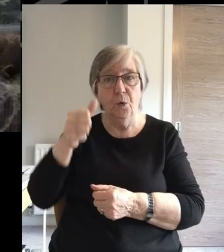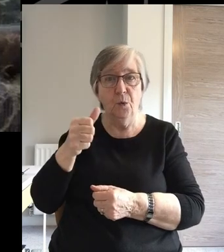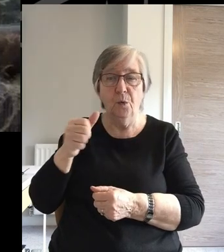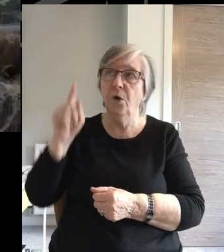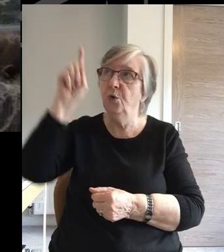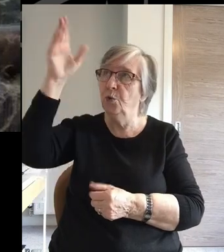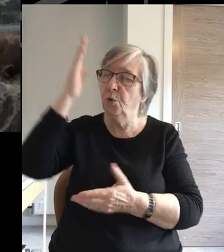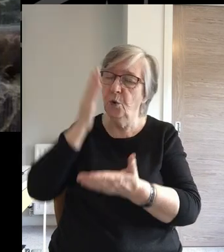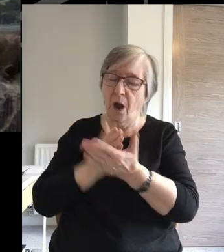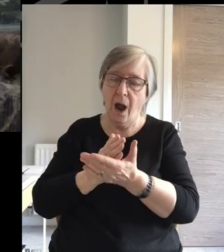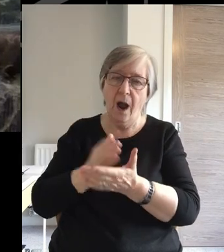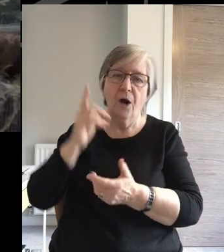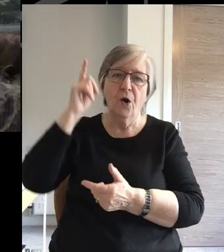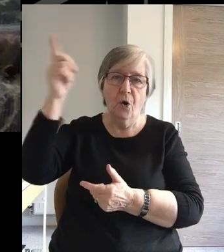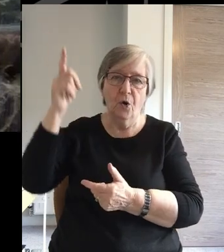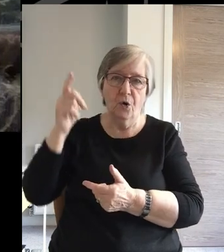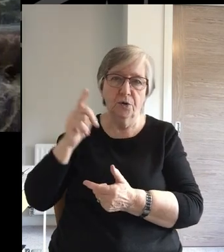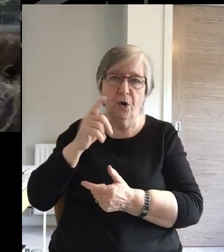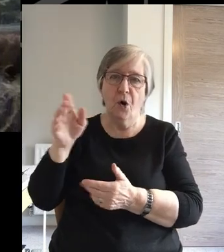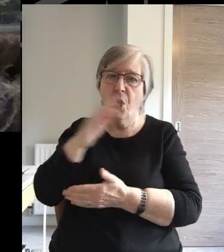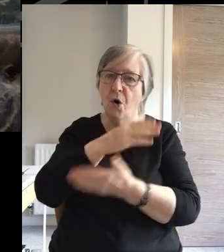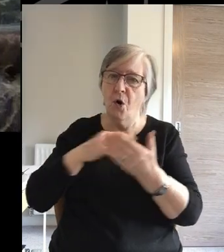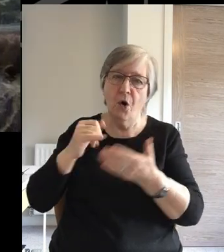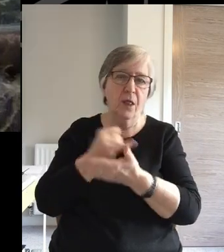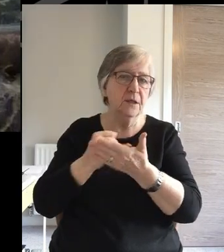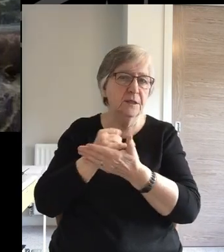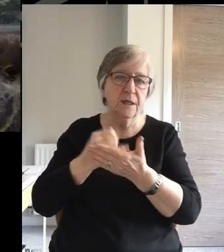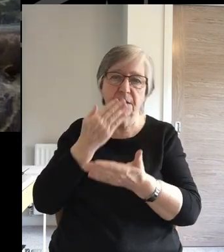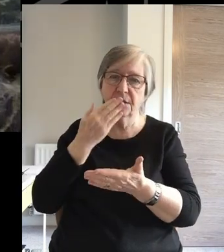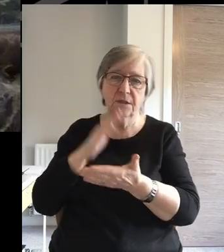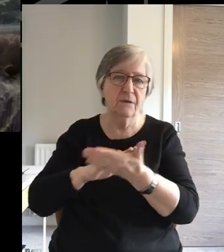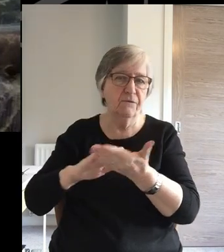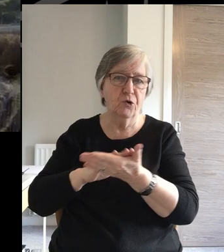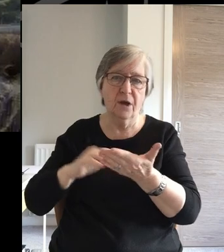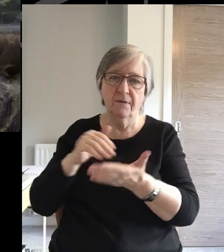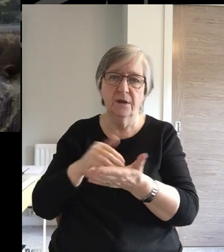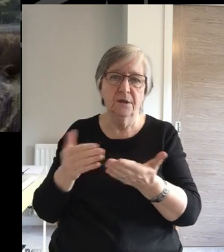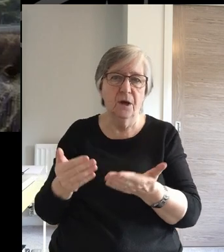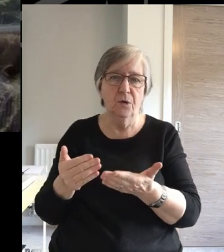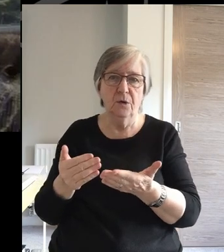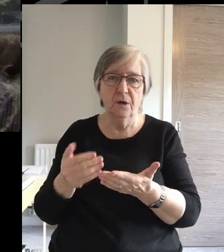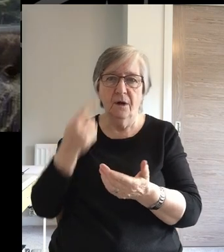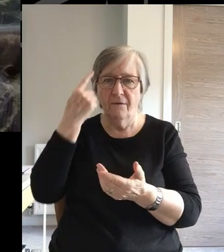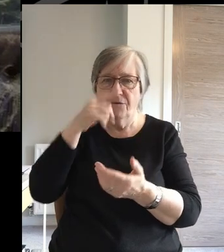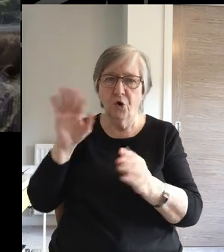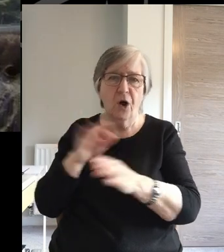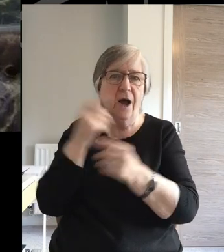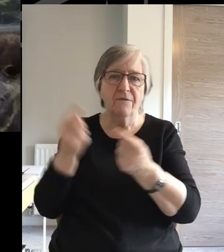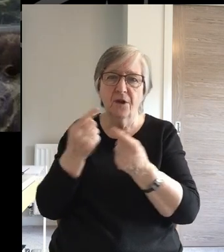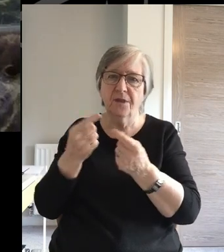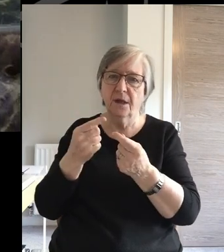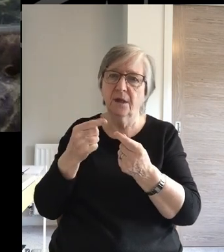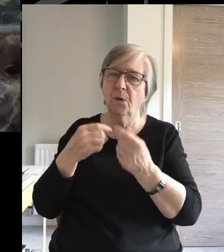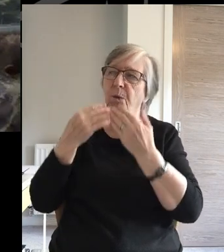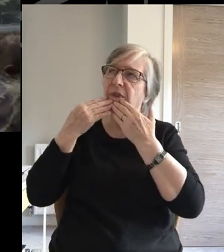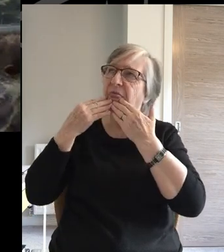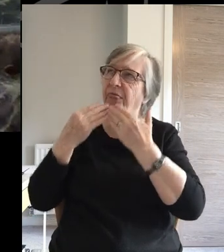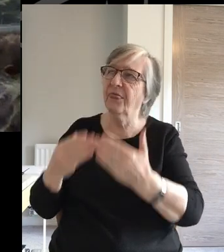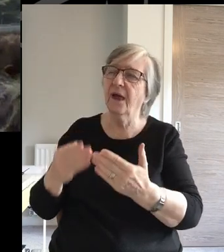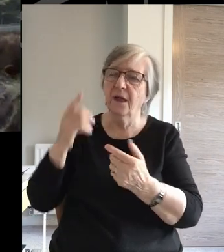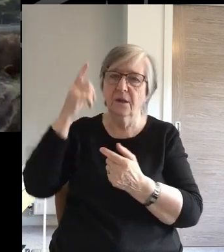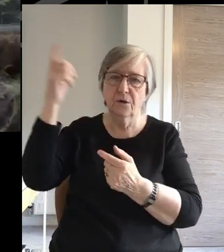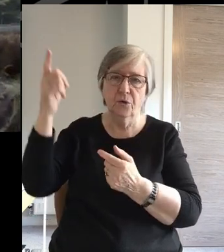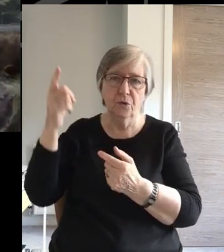you are God, and all our sins are forgiven. For all of this, we give you heartfelt